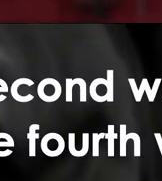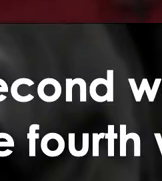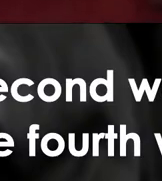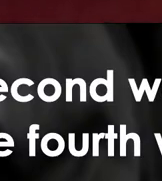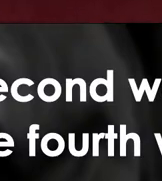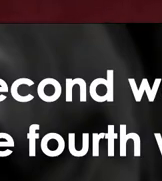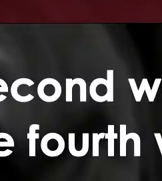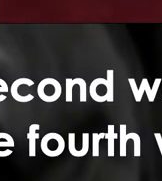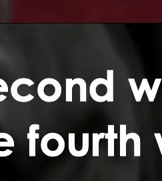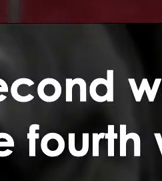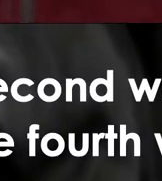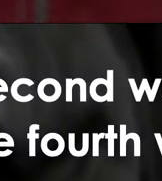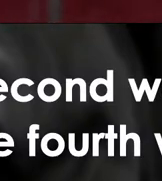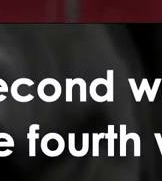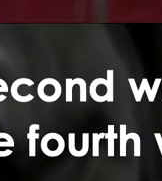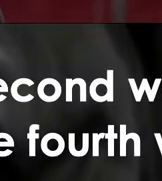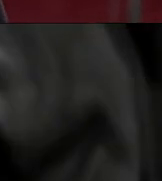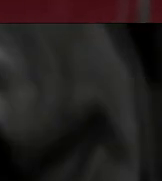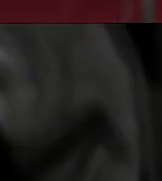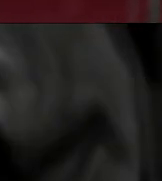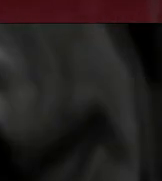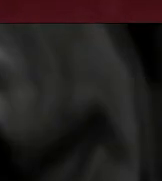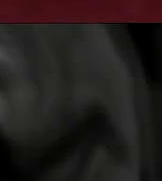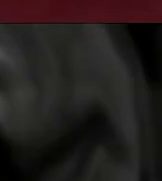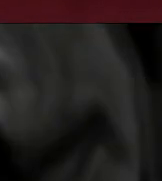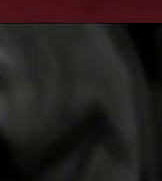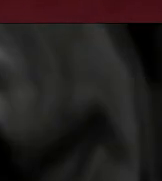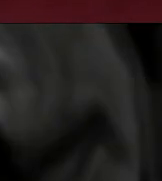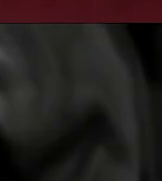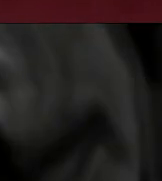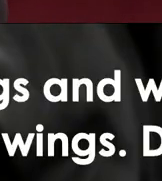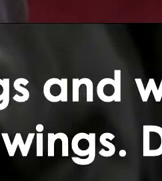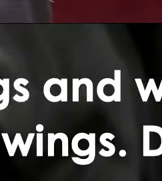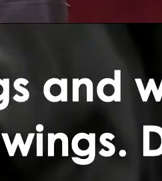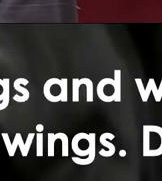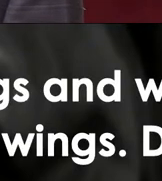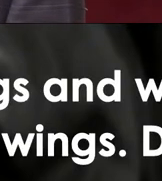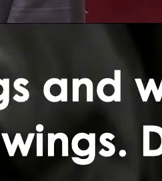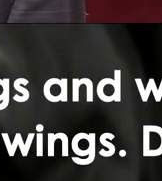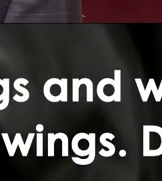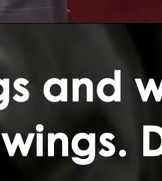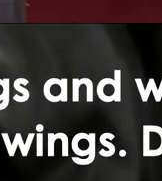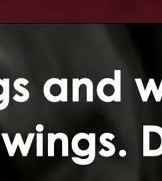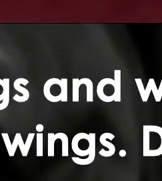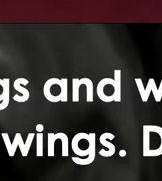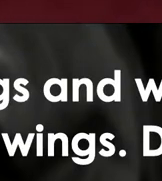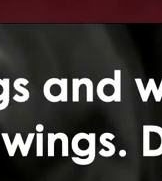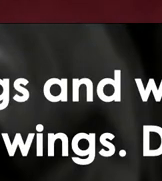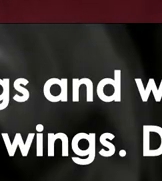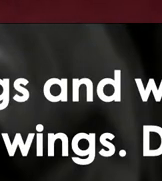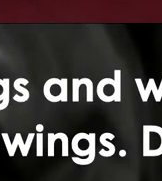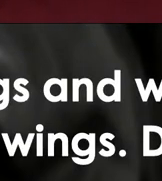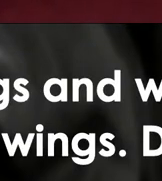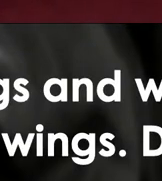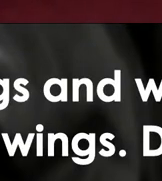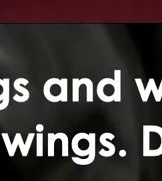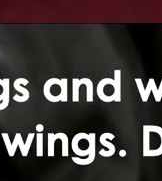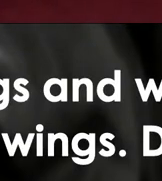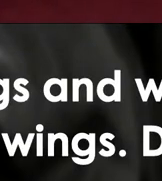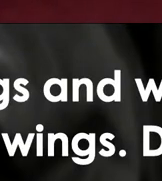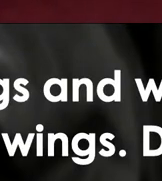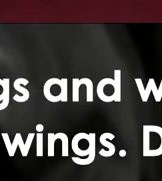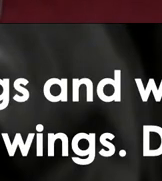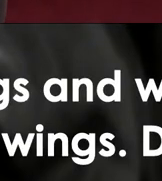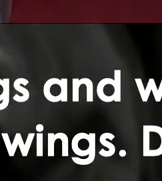an ox. The third had a face like a man. And the fourth, like a flying eagle. Each of the 4 living creatures had